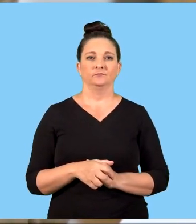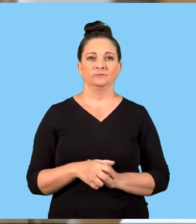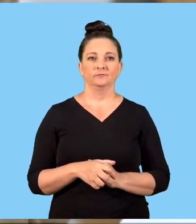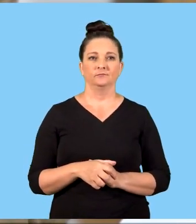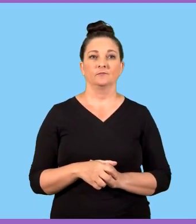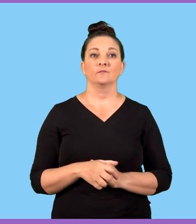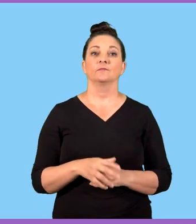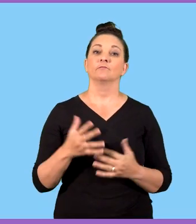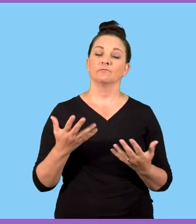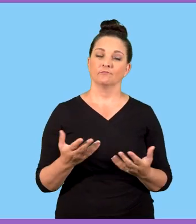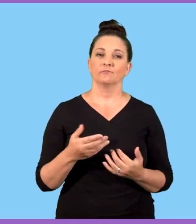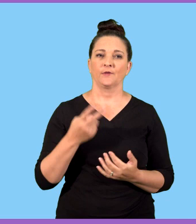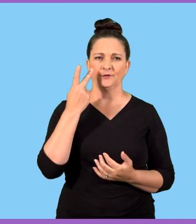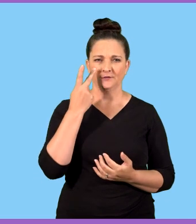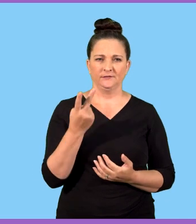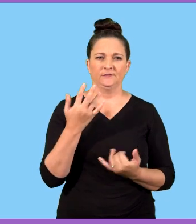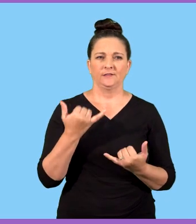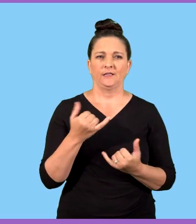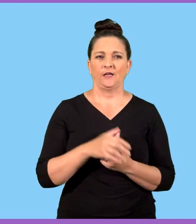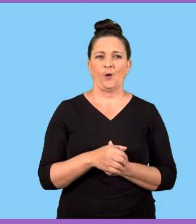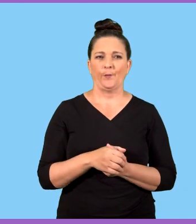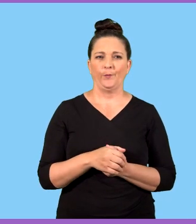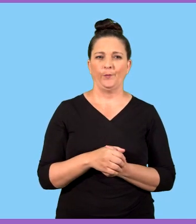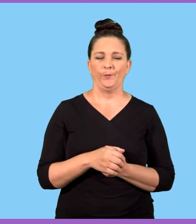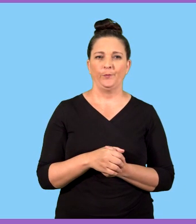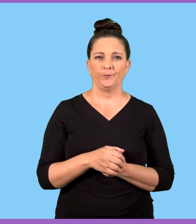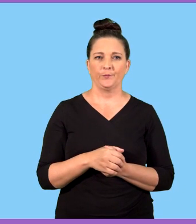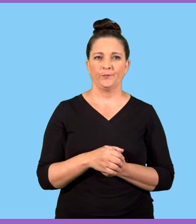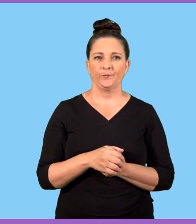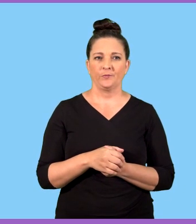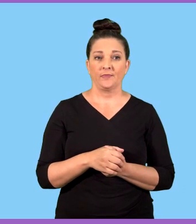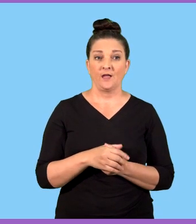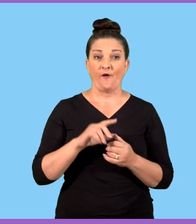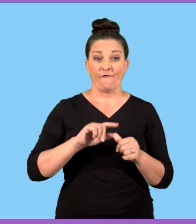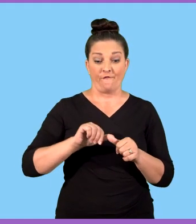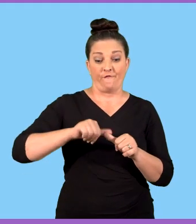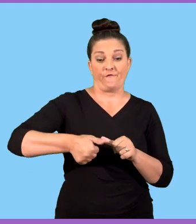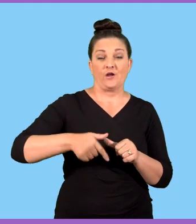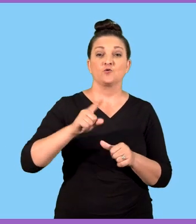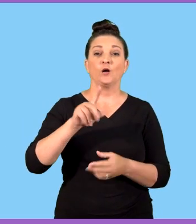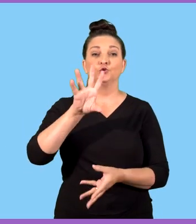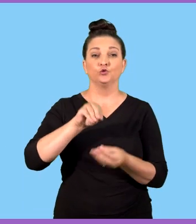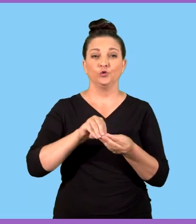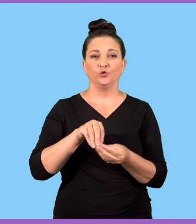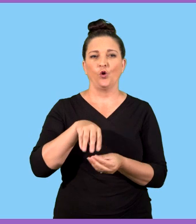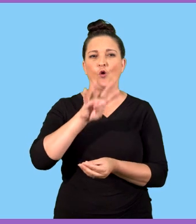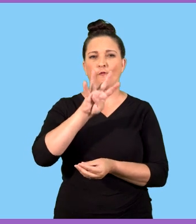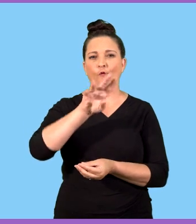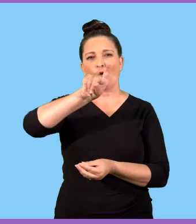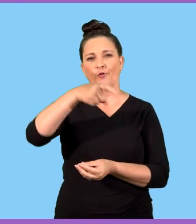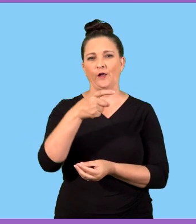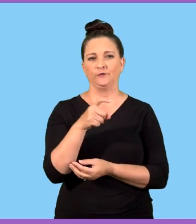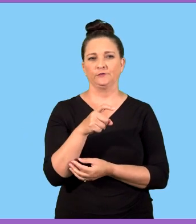markers. Okay, there you go. All right, next step, we get a total there of